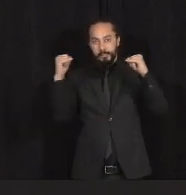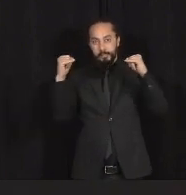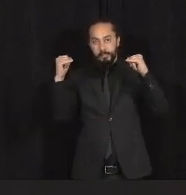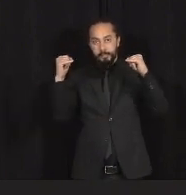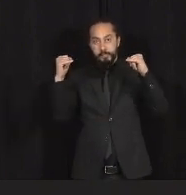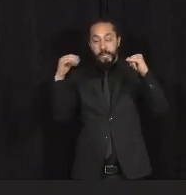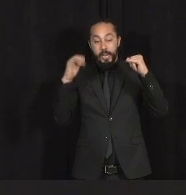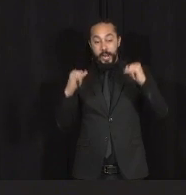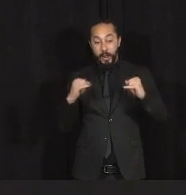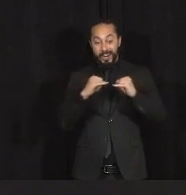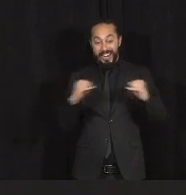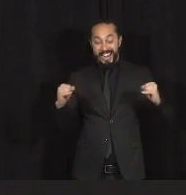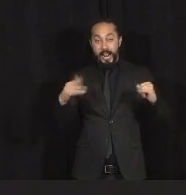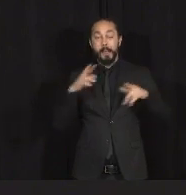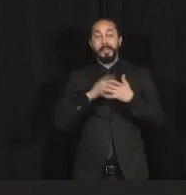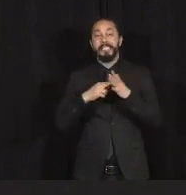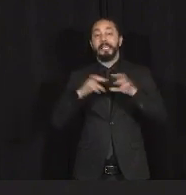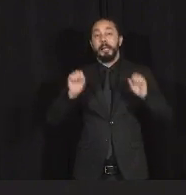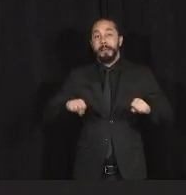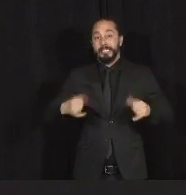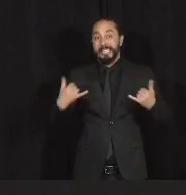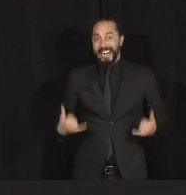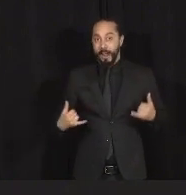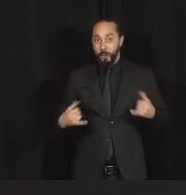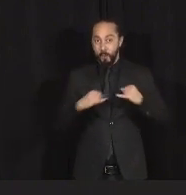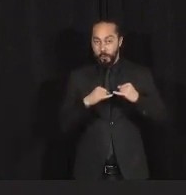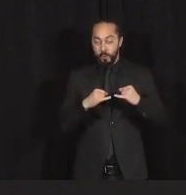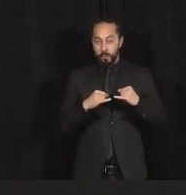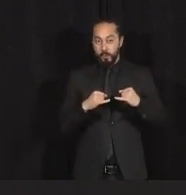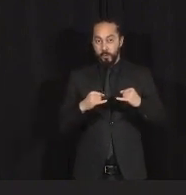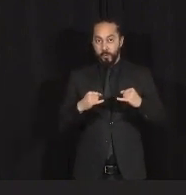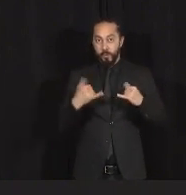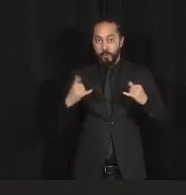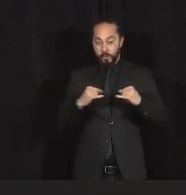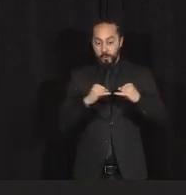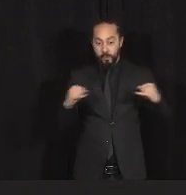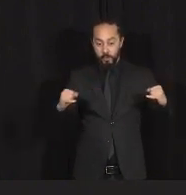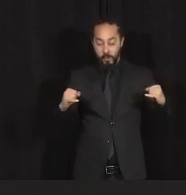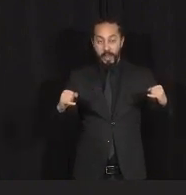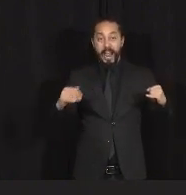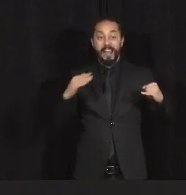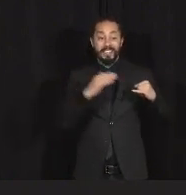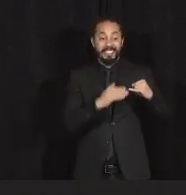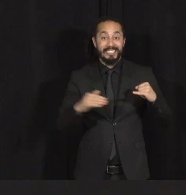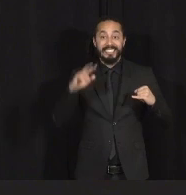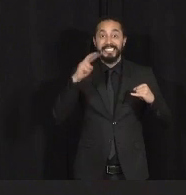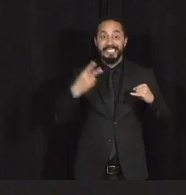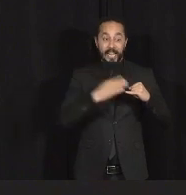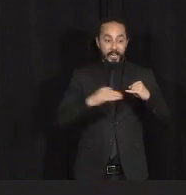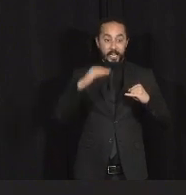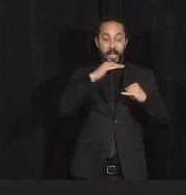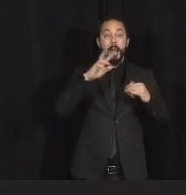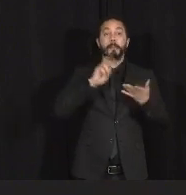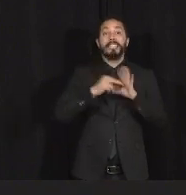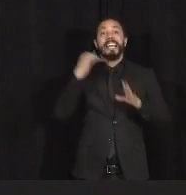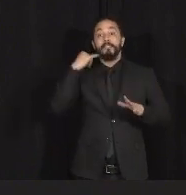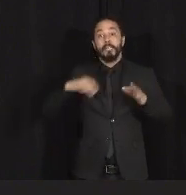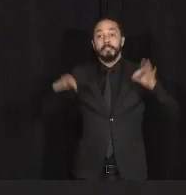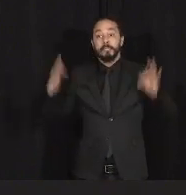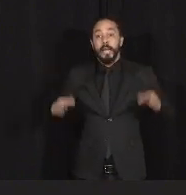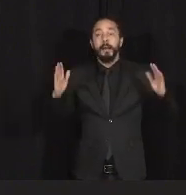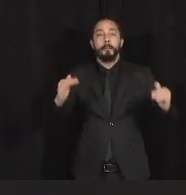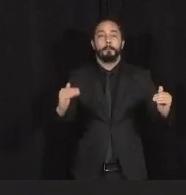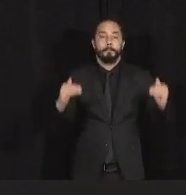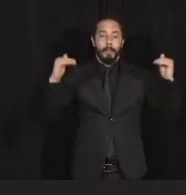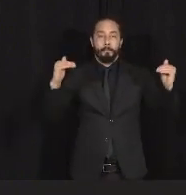is the additional capacity that we can surge up to in very short order. So if this chart were to